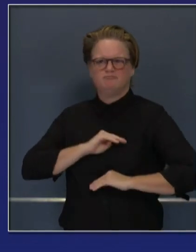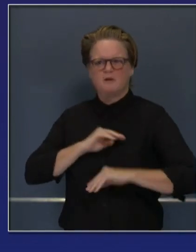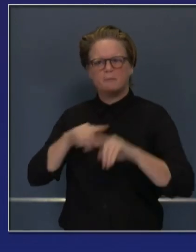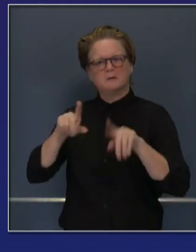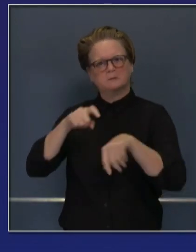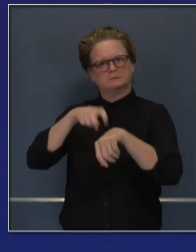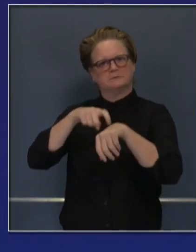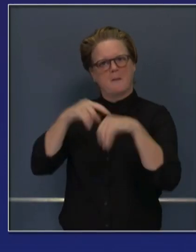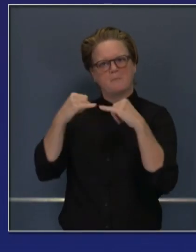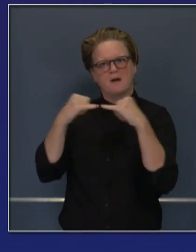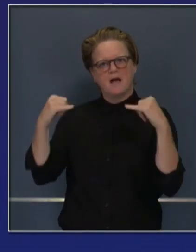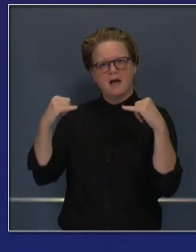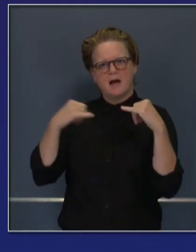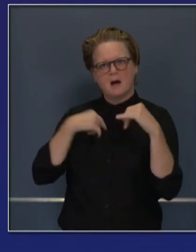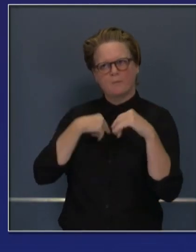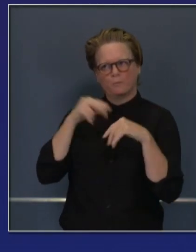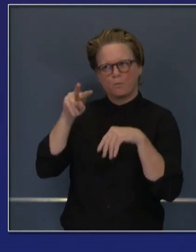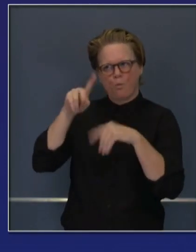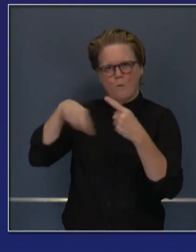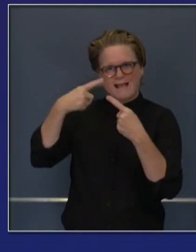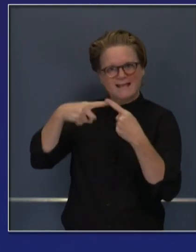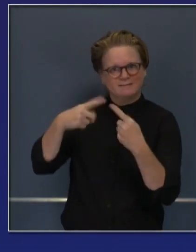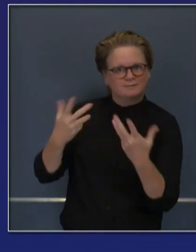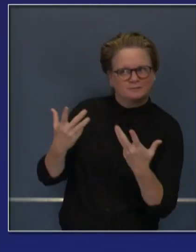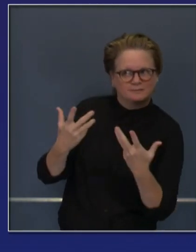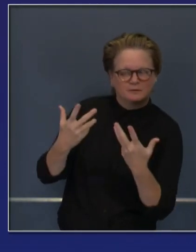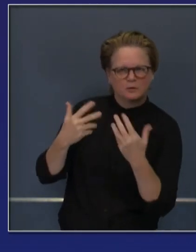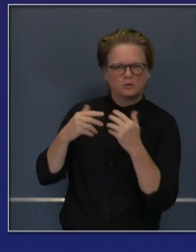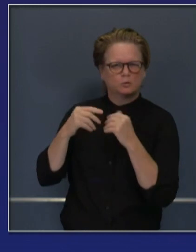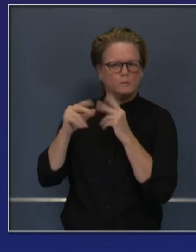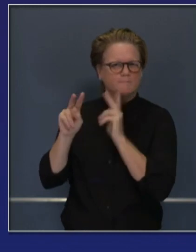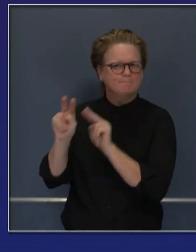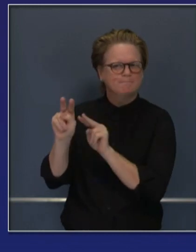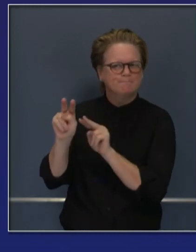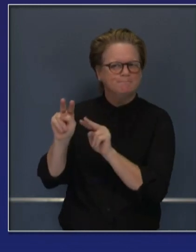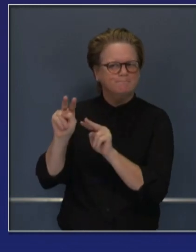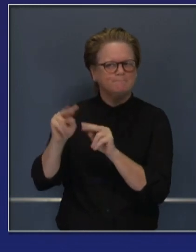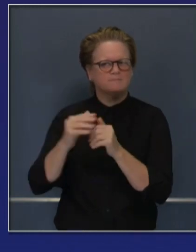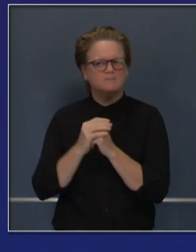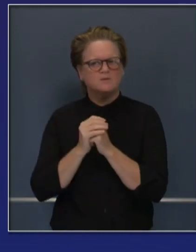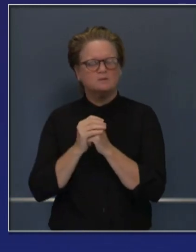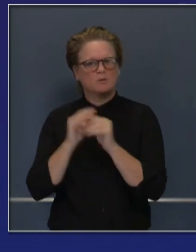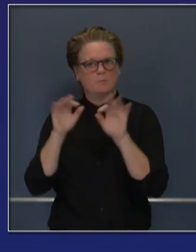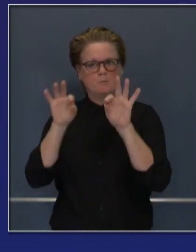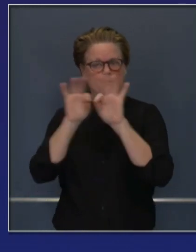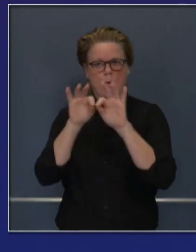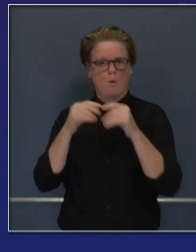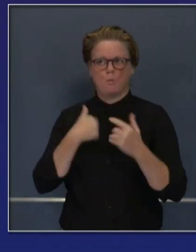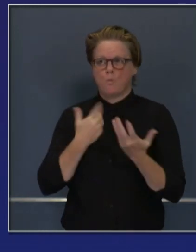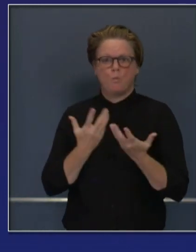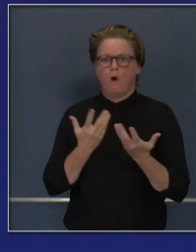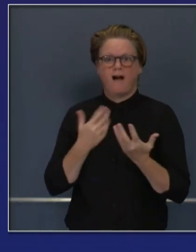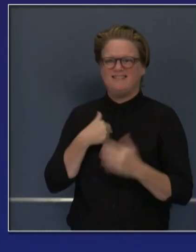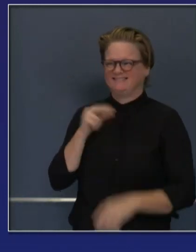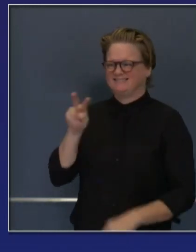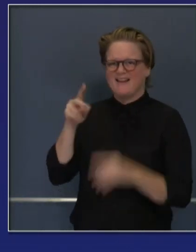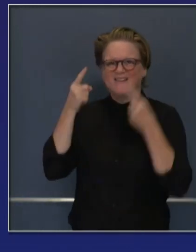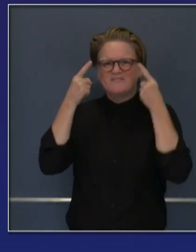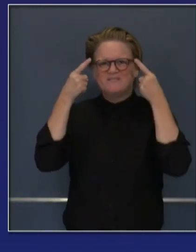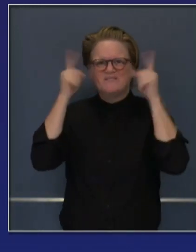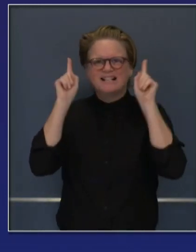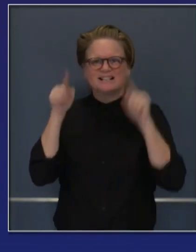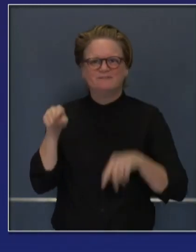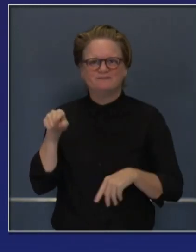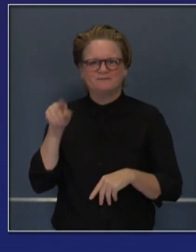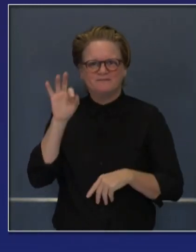but the efficacy is much greater than some of our early indications suggested. So net result is,